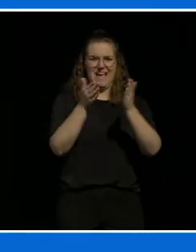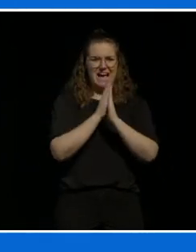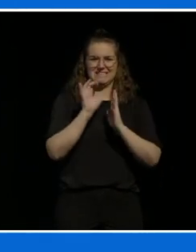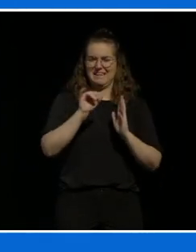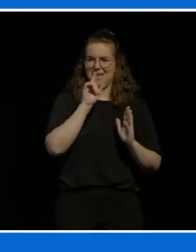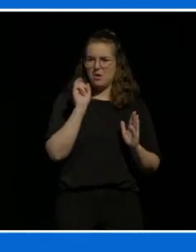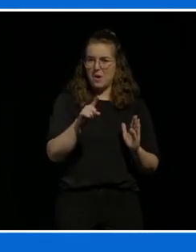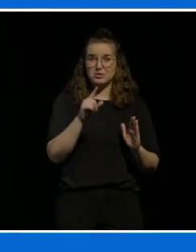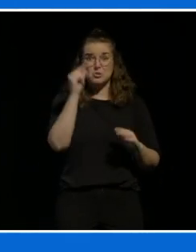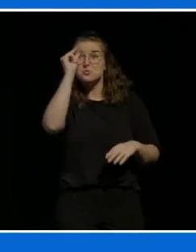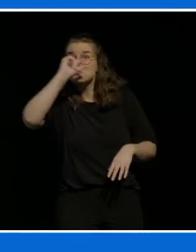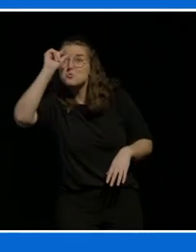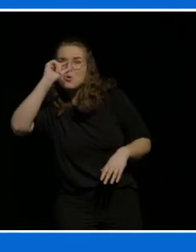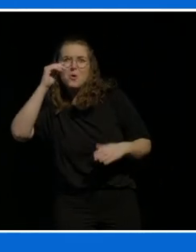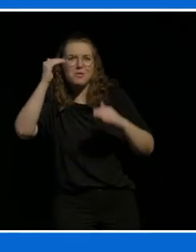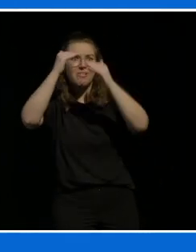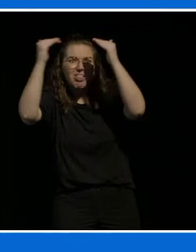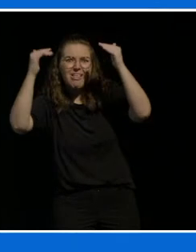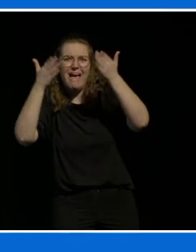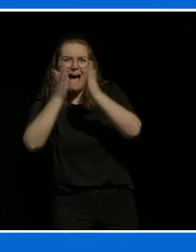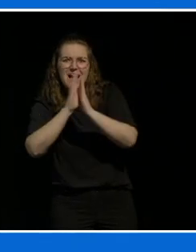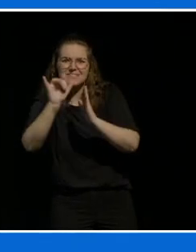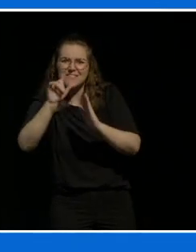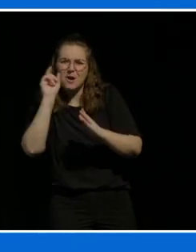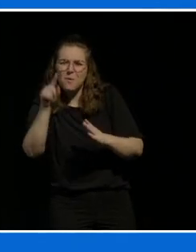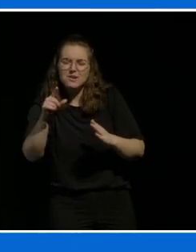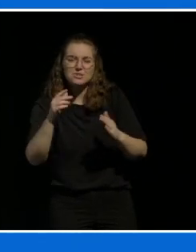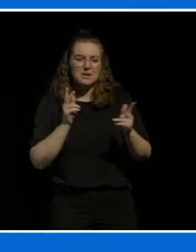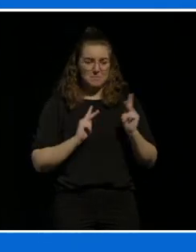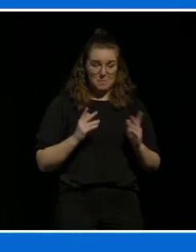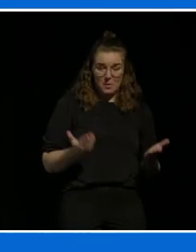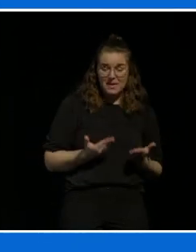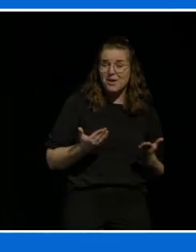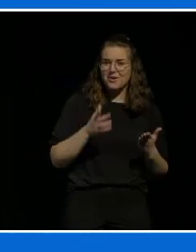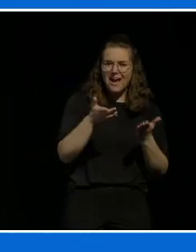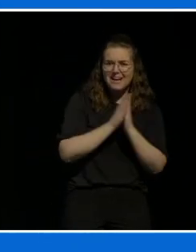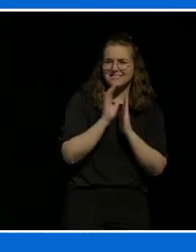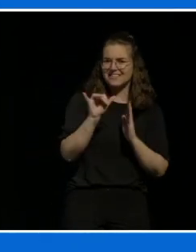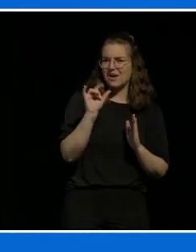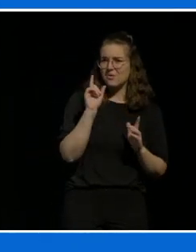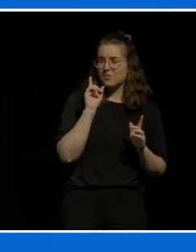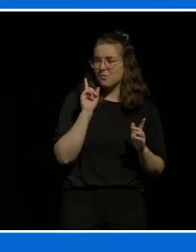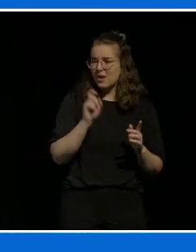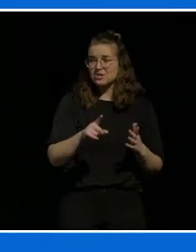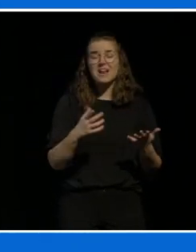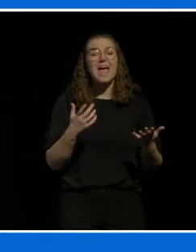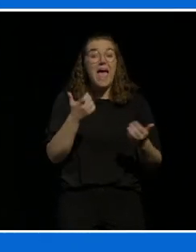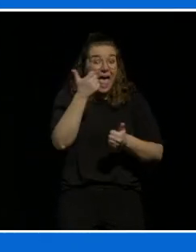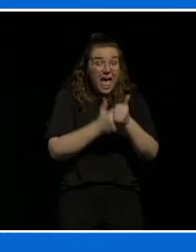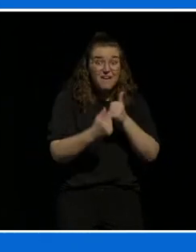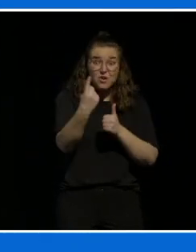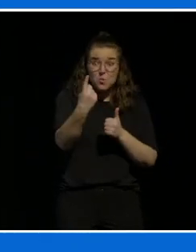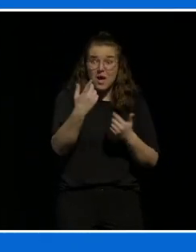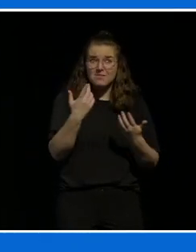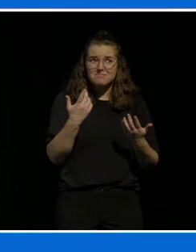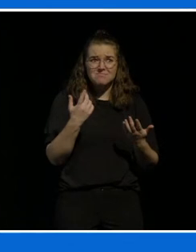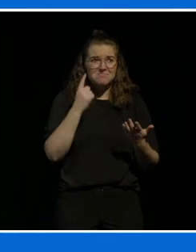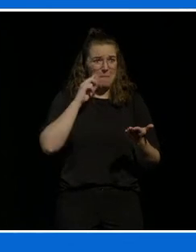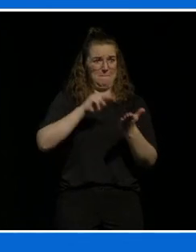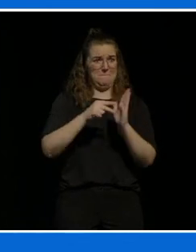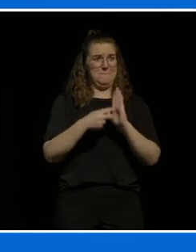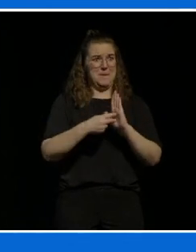here. I think that not everyone is meant to be a social media content creator, and that's just the reality of it. Some people are made to